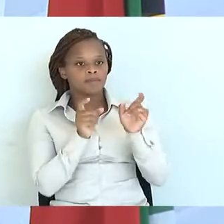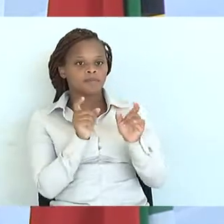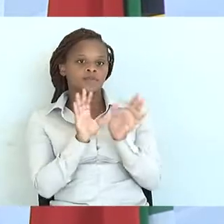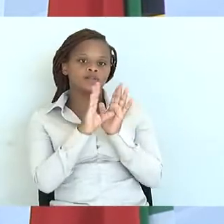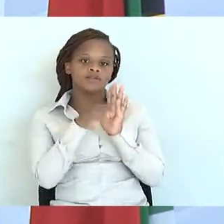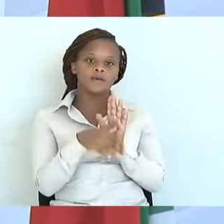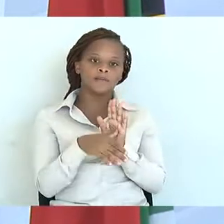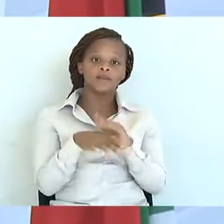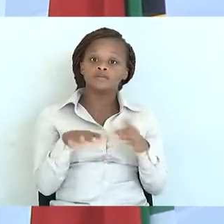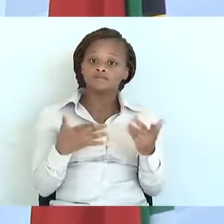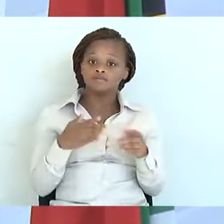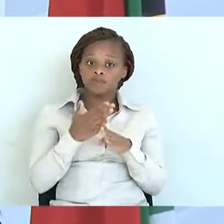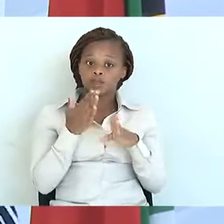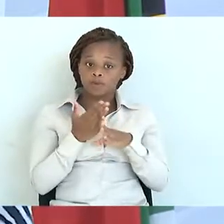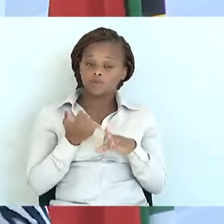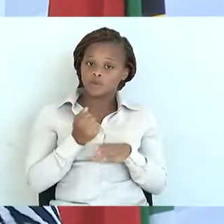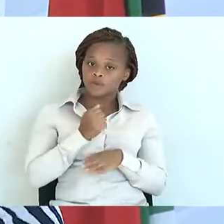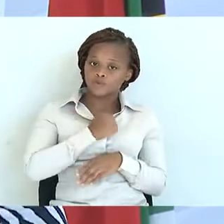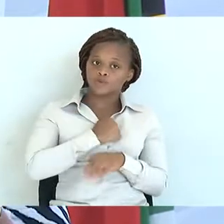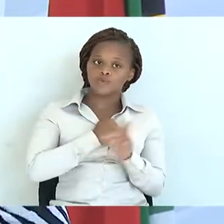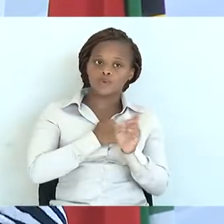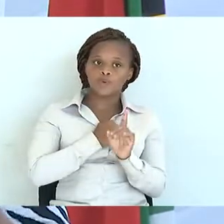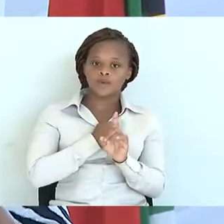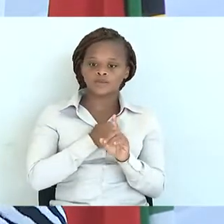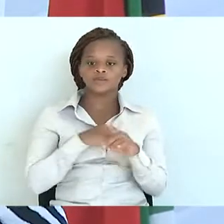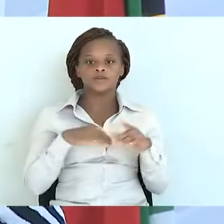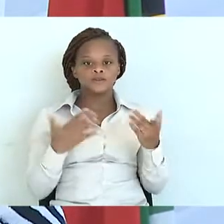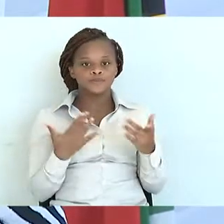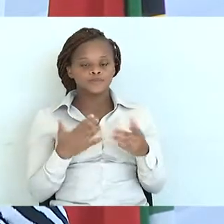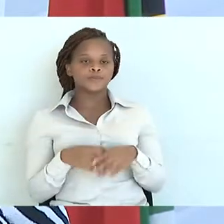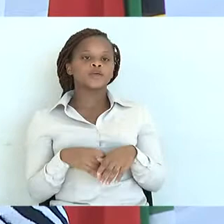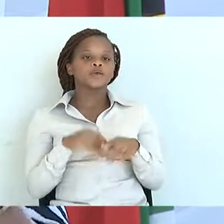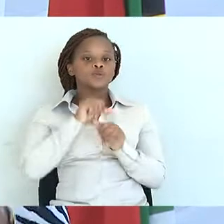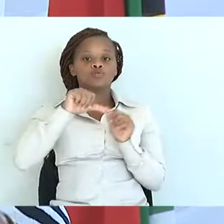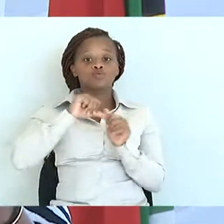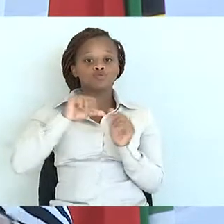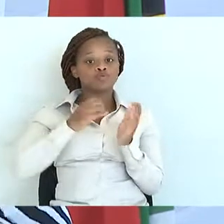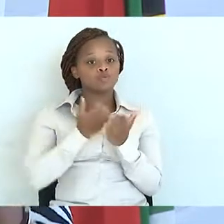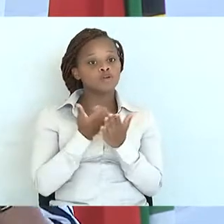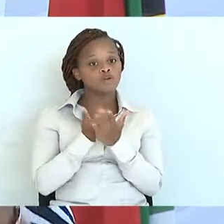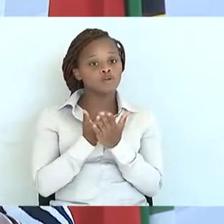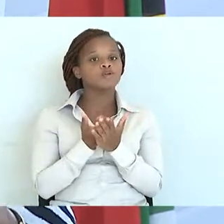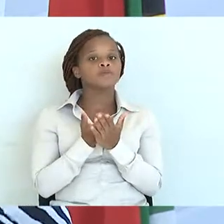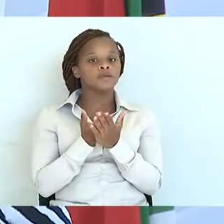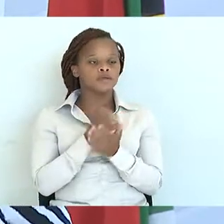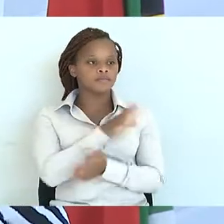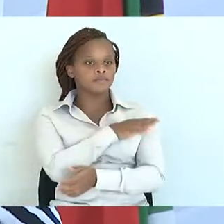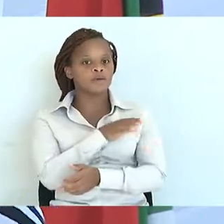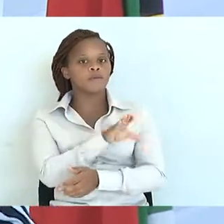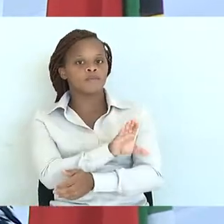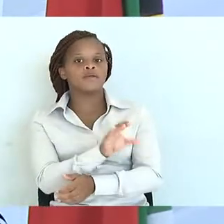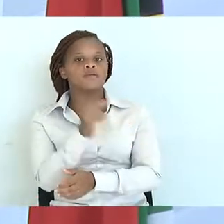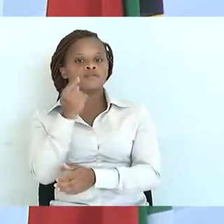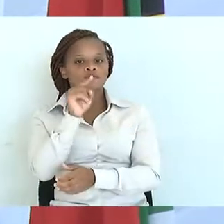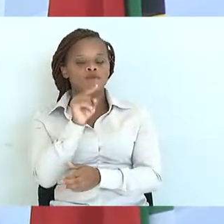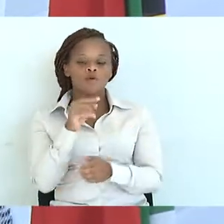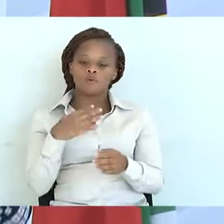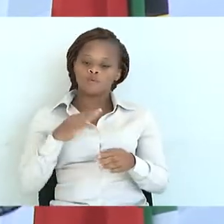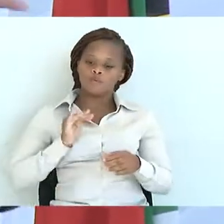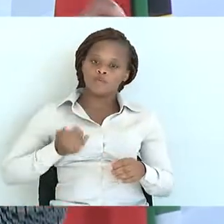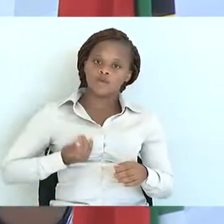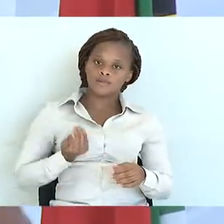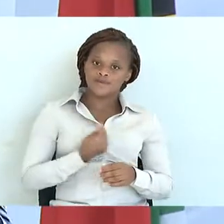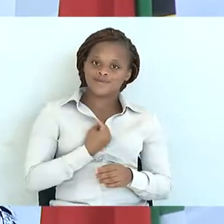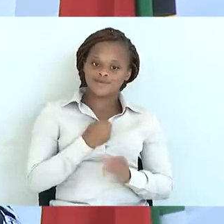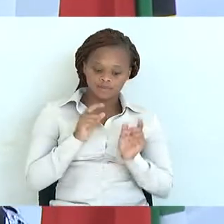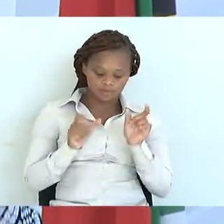angithi is to regulate the socio-economic empowerment of women, youth and persons with disabilities. Kusho ukuthi